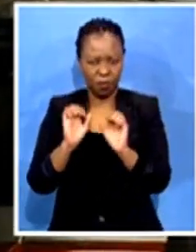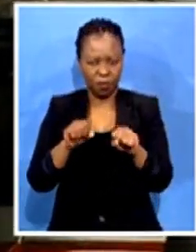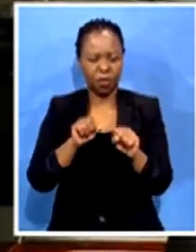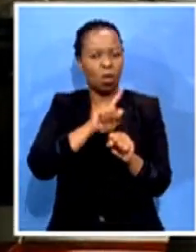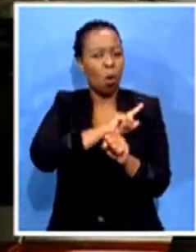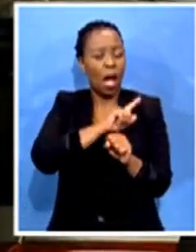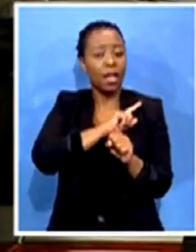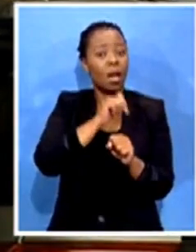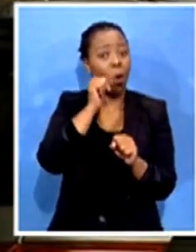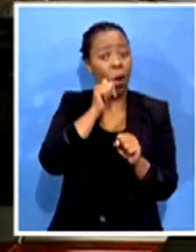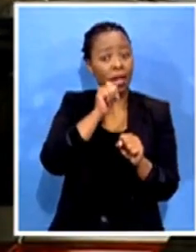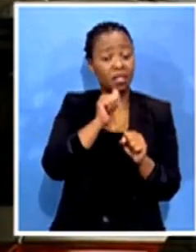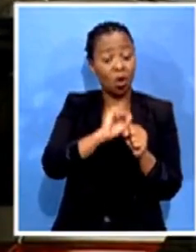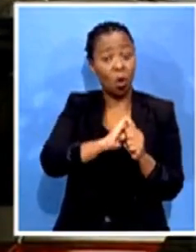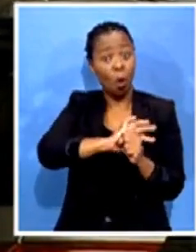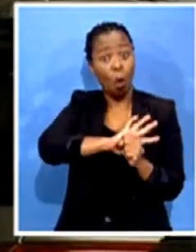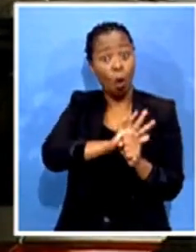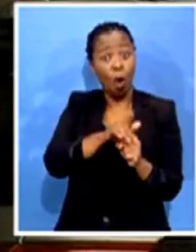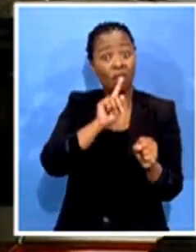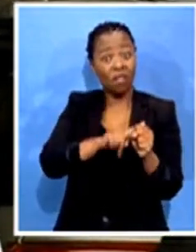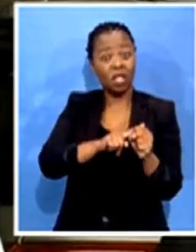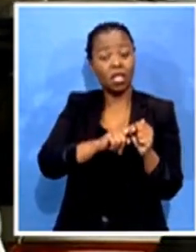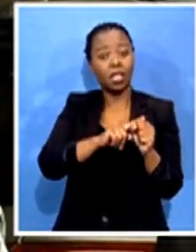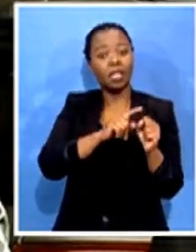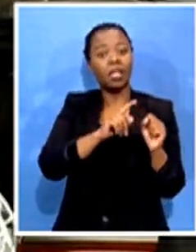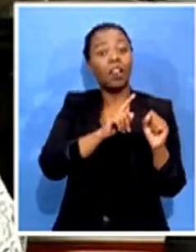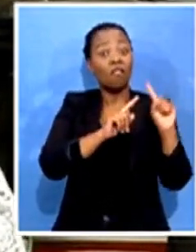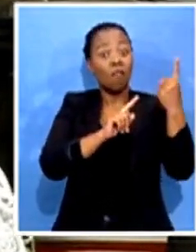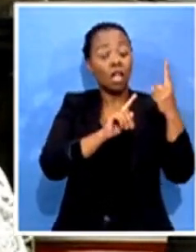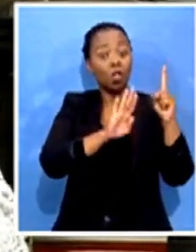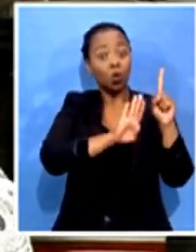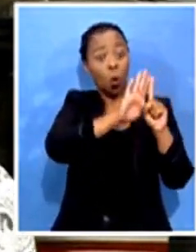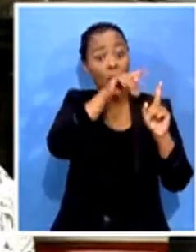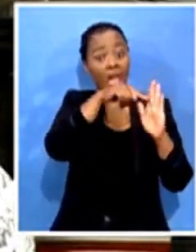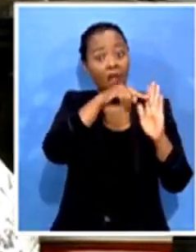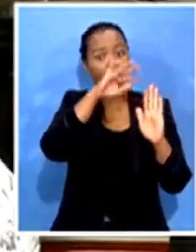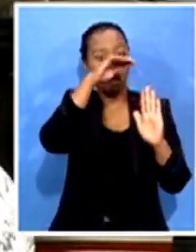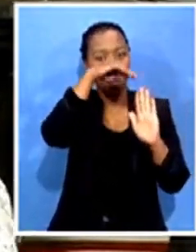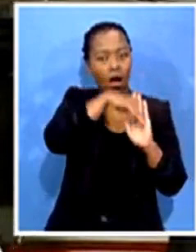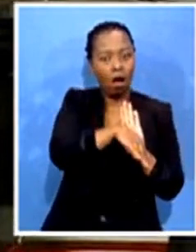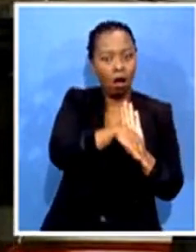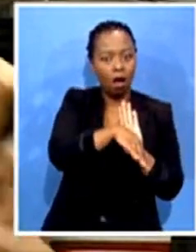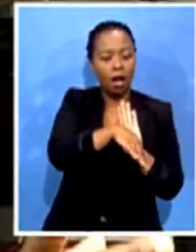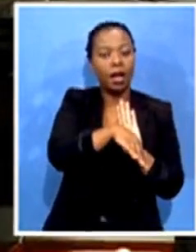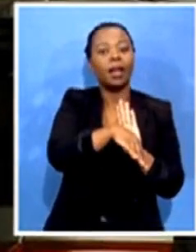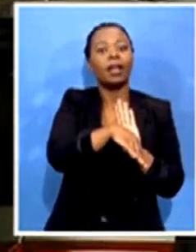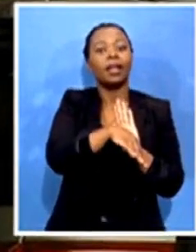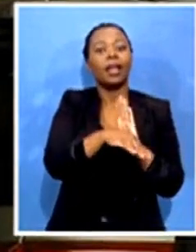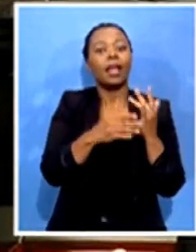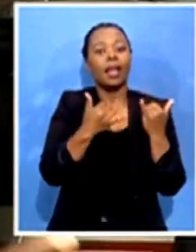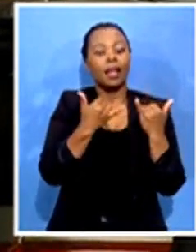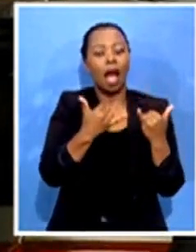started to go down after the first wave, correctly speaking, the leadership of this complex